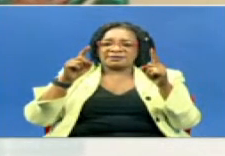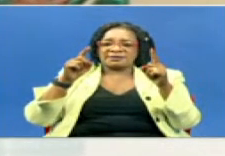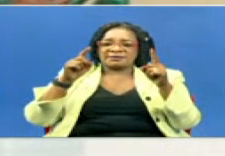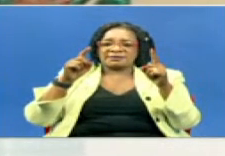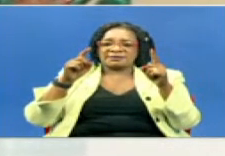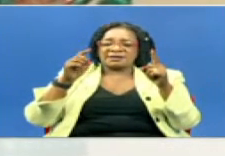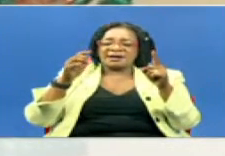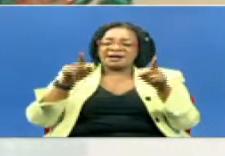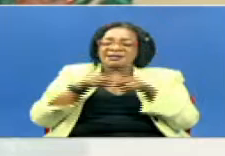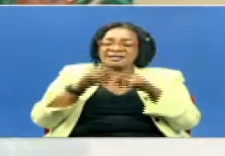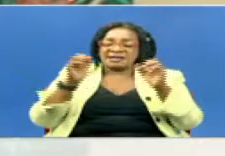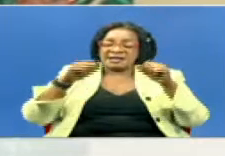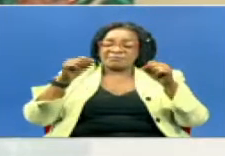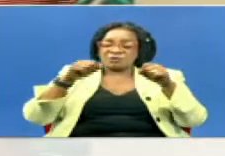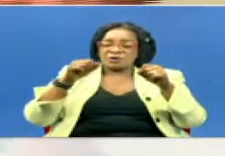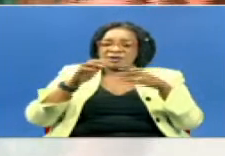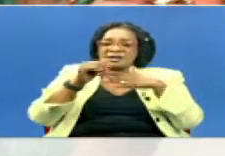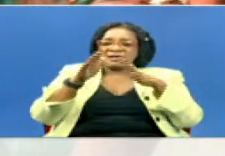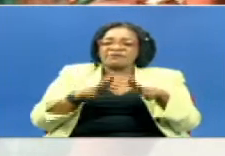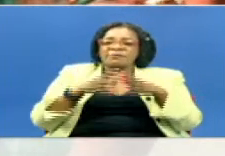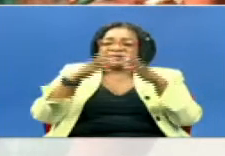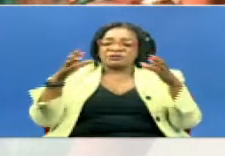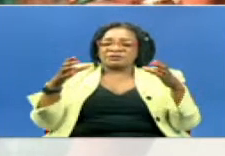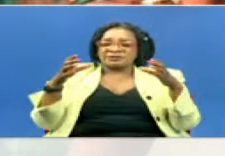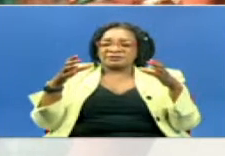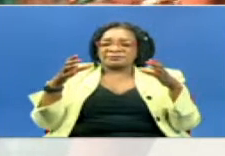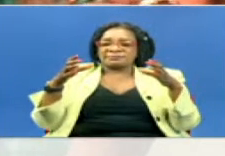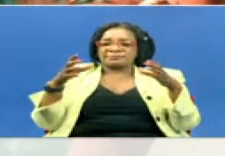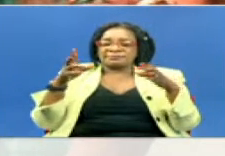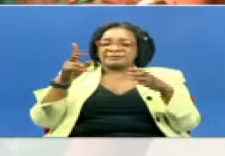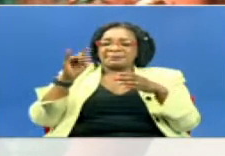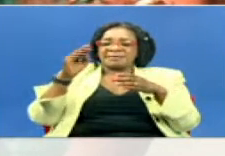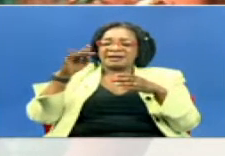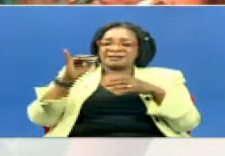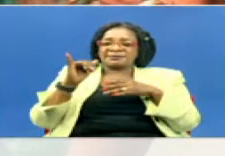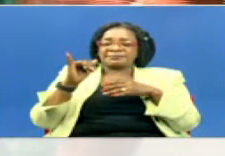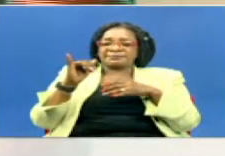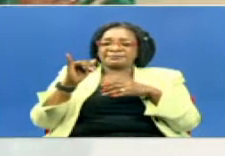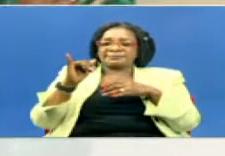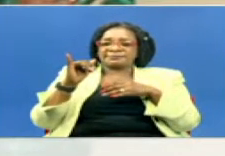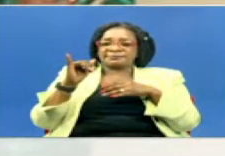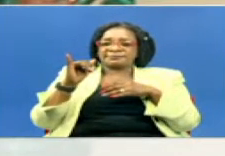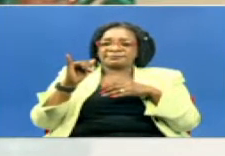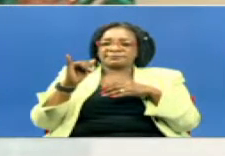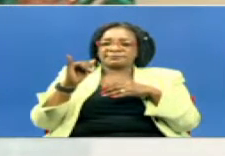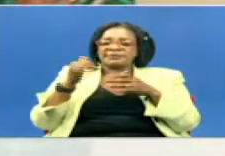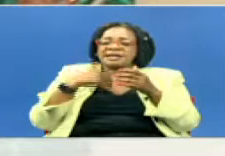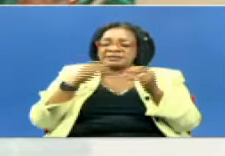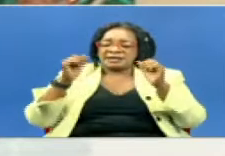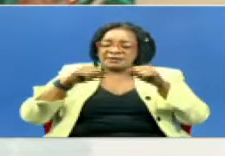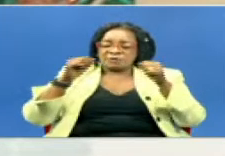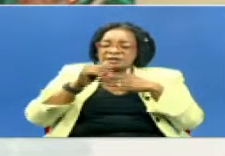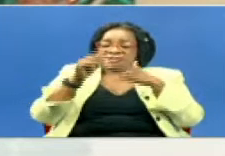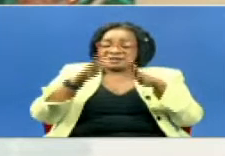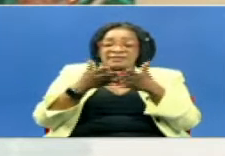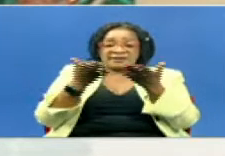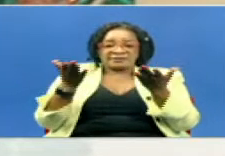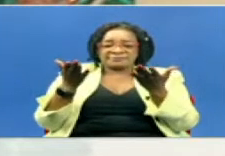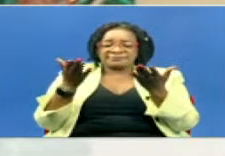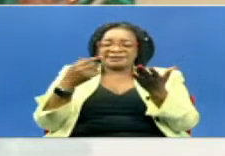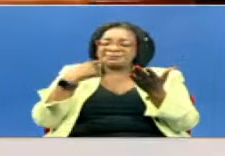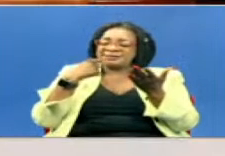leader of the majority, Kimani Ichung'wah. I think he has an able leader there. But let me tell